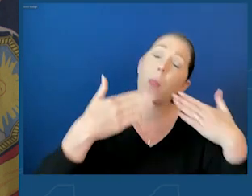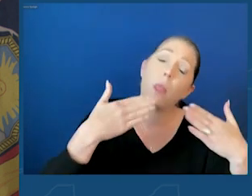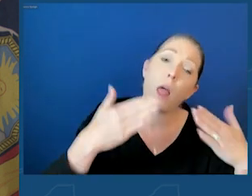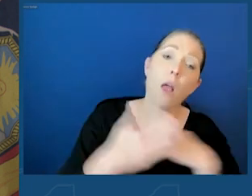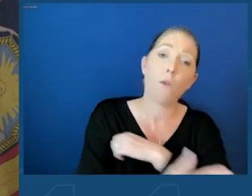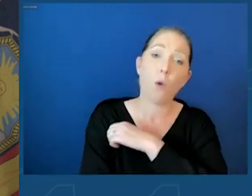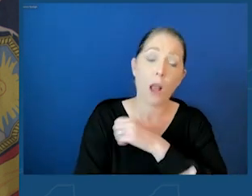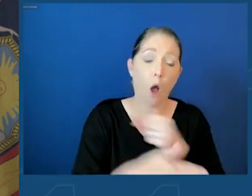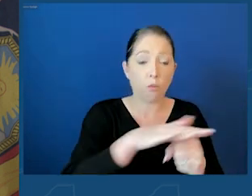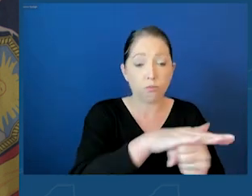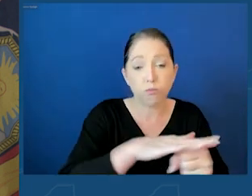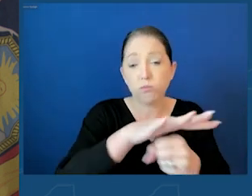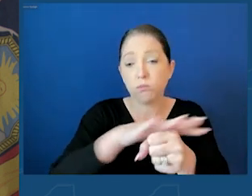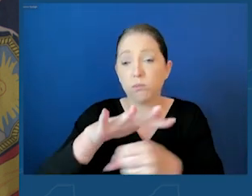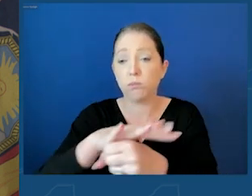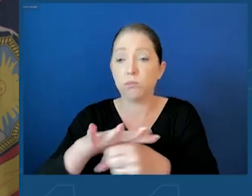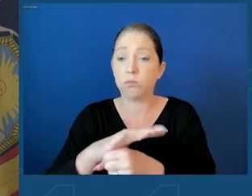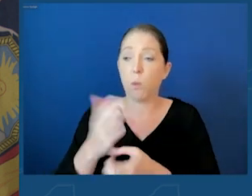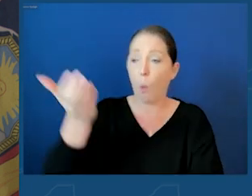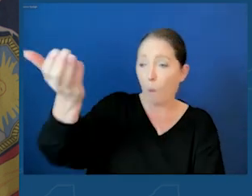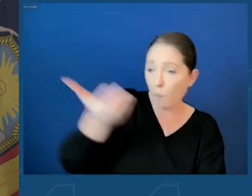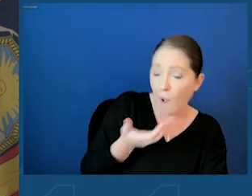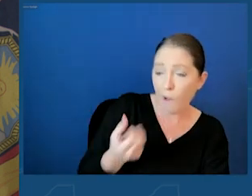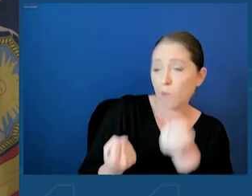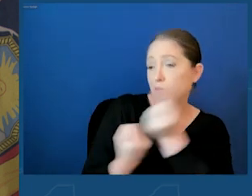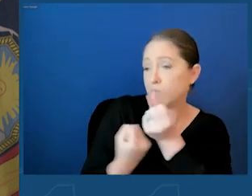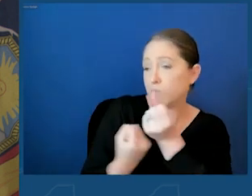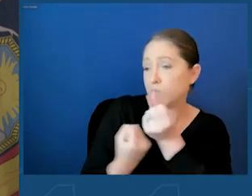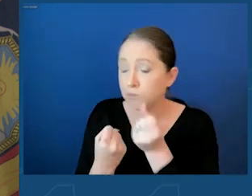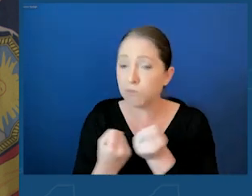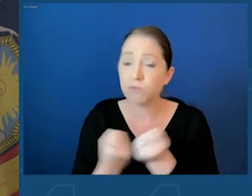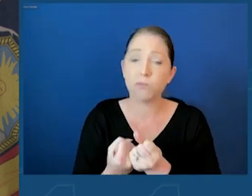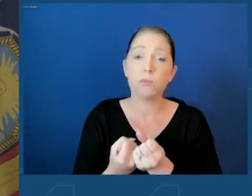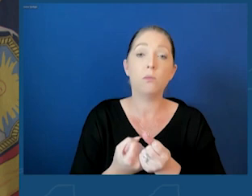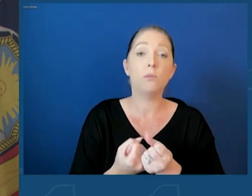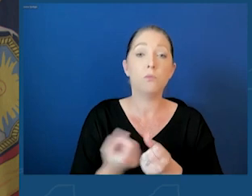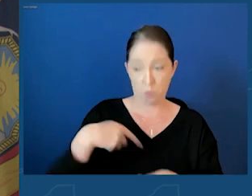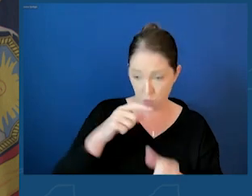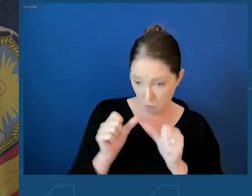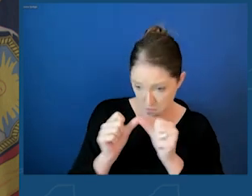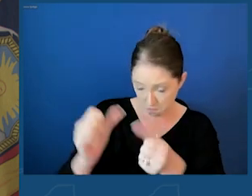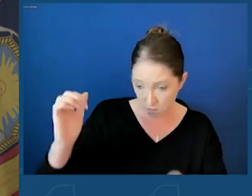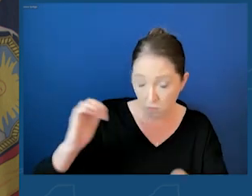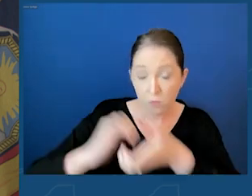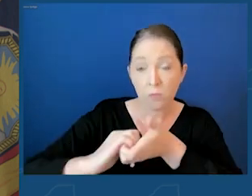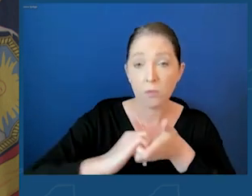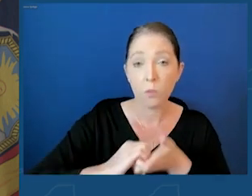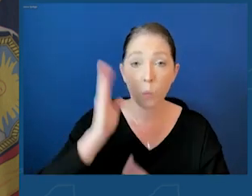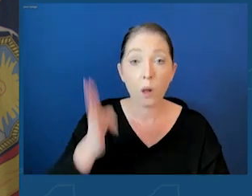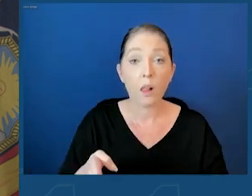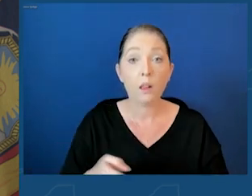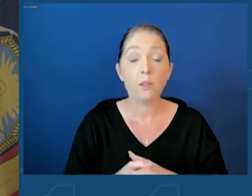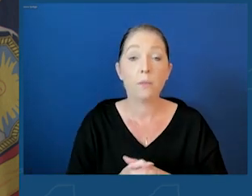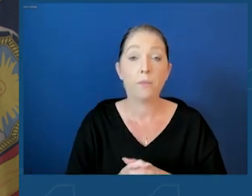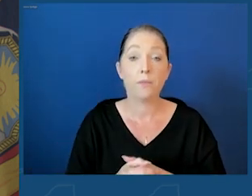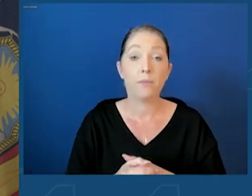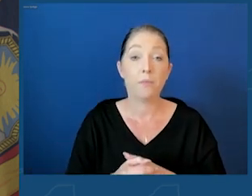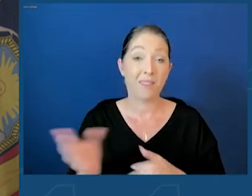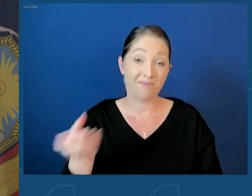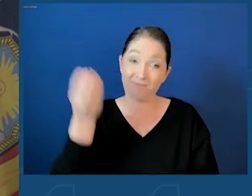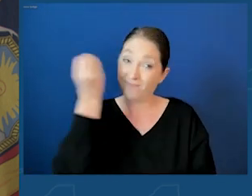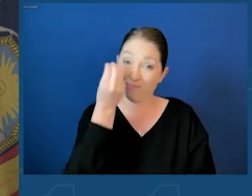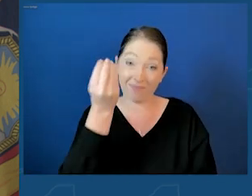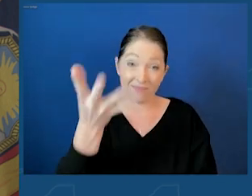migrants, and we will continue to partner with them. But to level with New Yorkers, bearing much needed changes